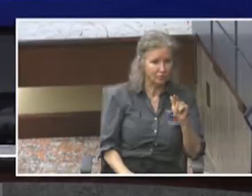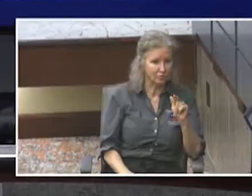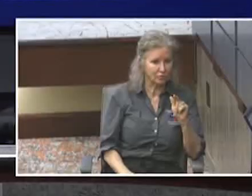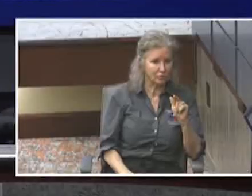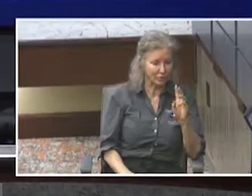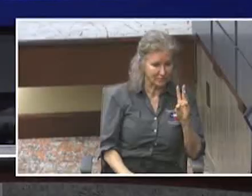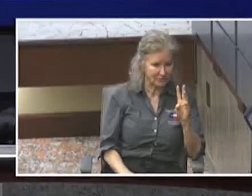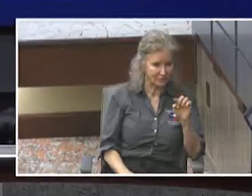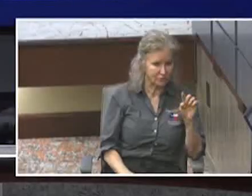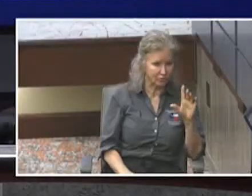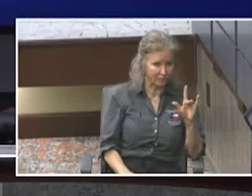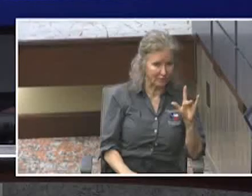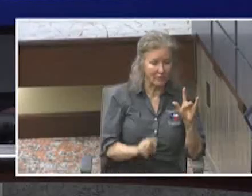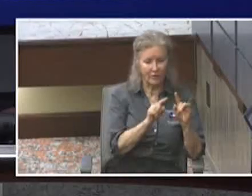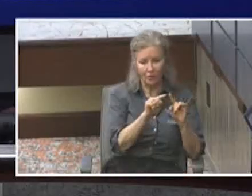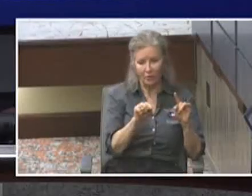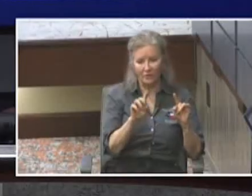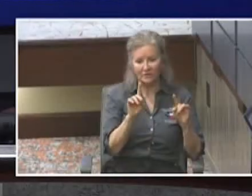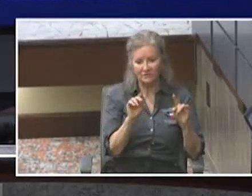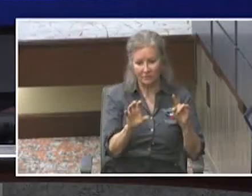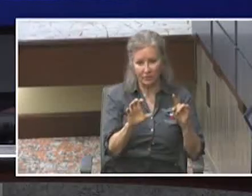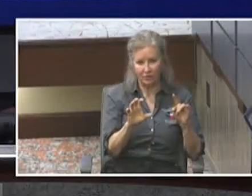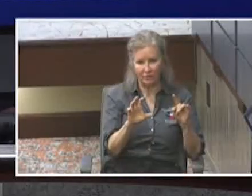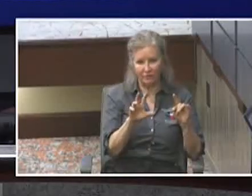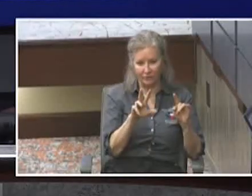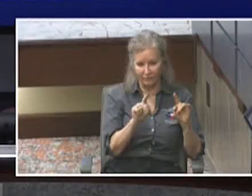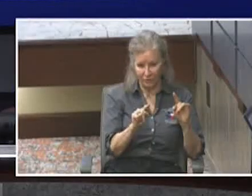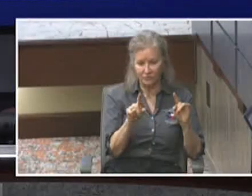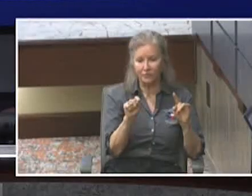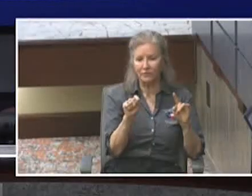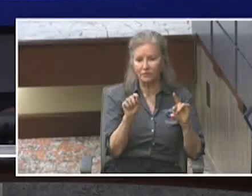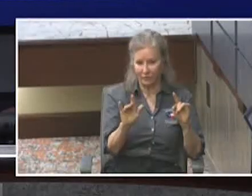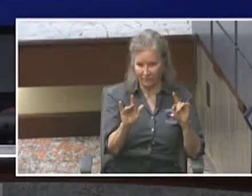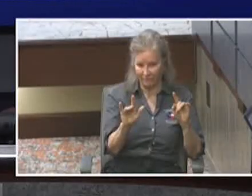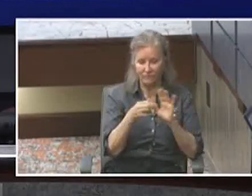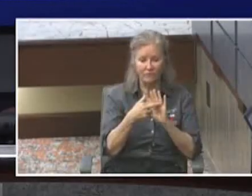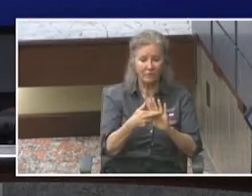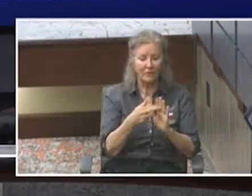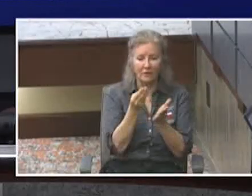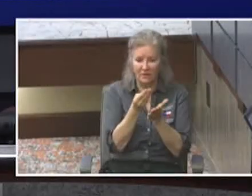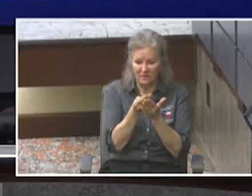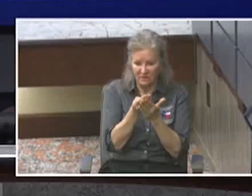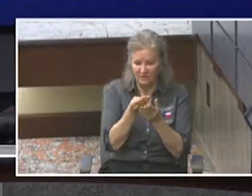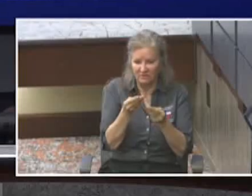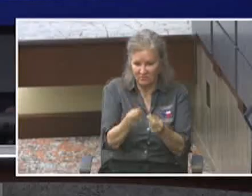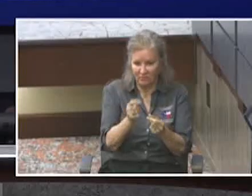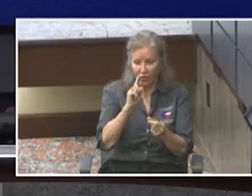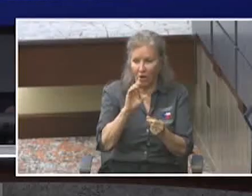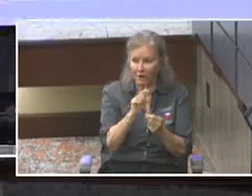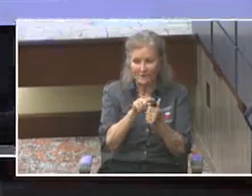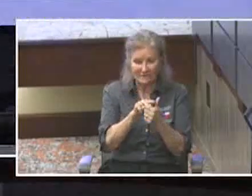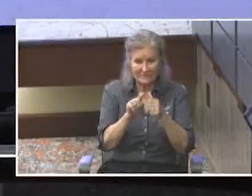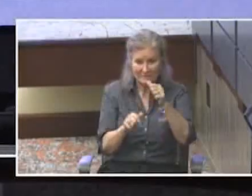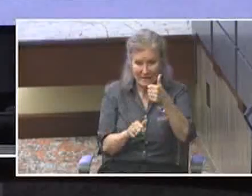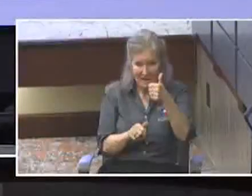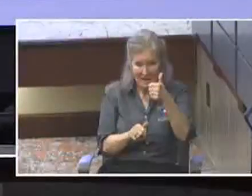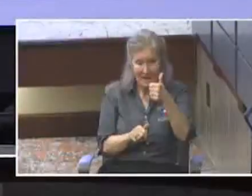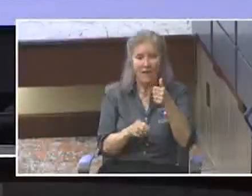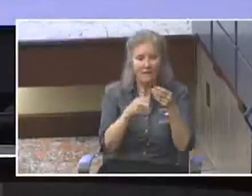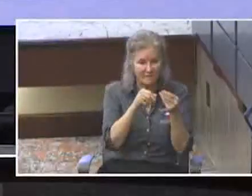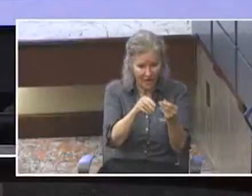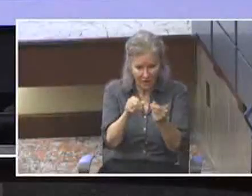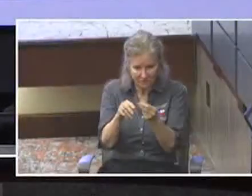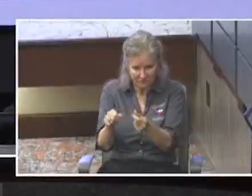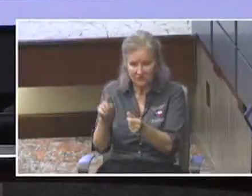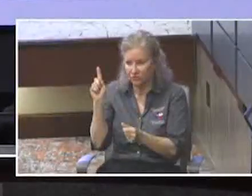December 31st of 2025 revenues and expenses for our 10 major funds, as you can see there on your screen.